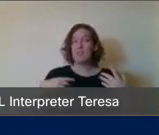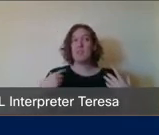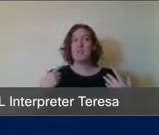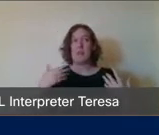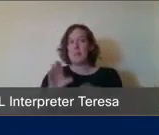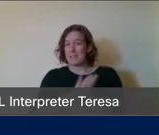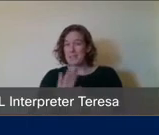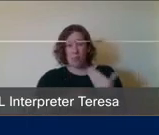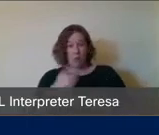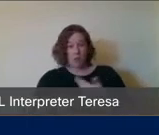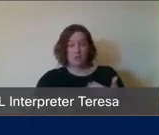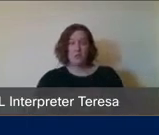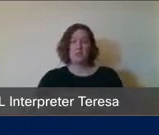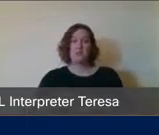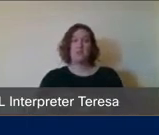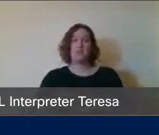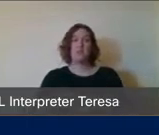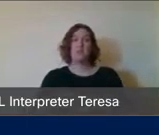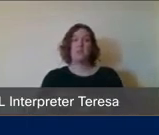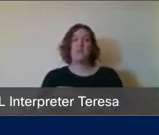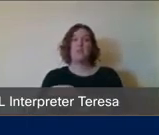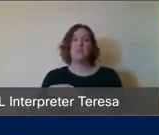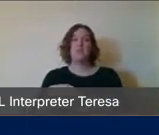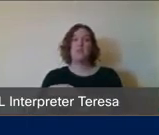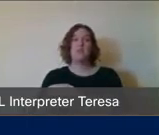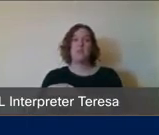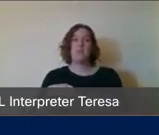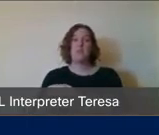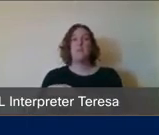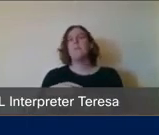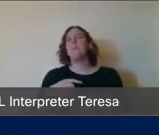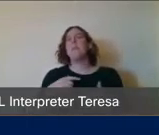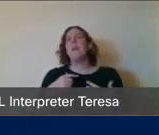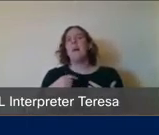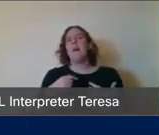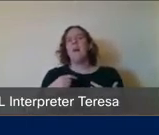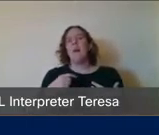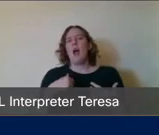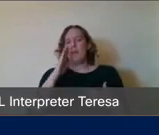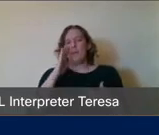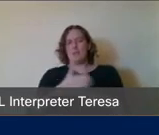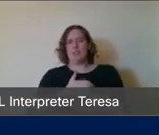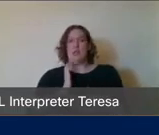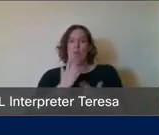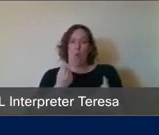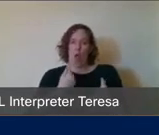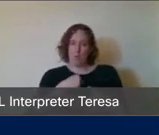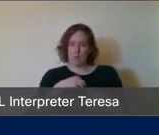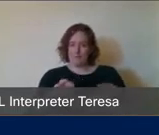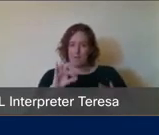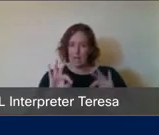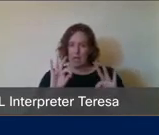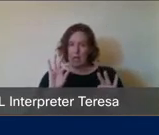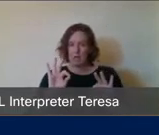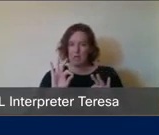business processes. And I will share our findings in just